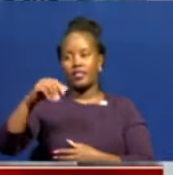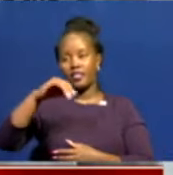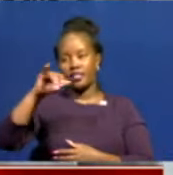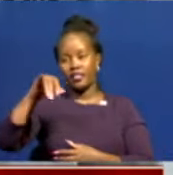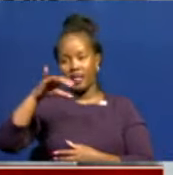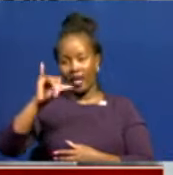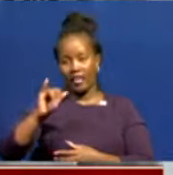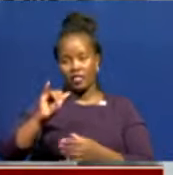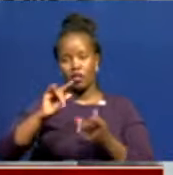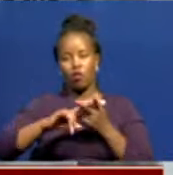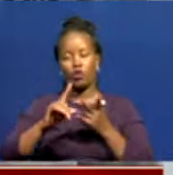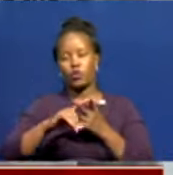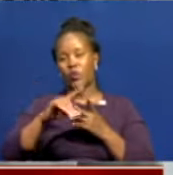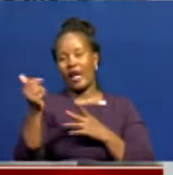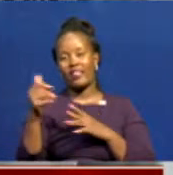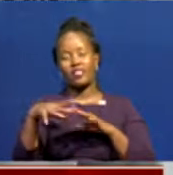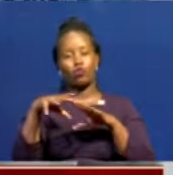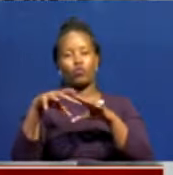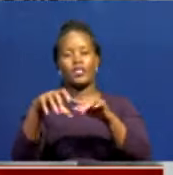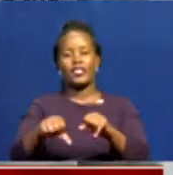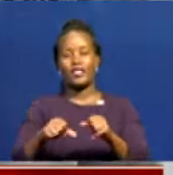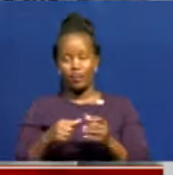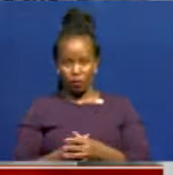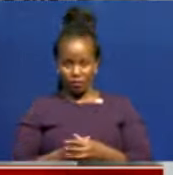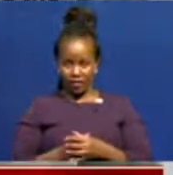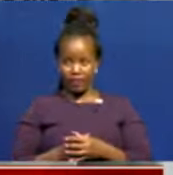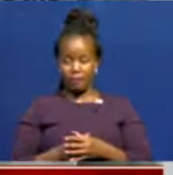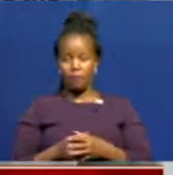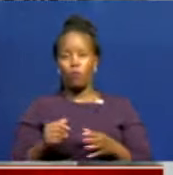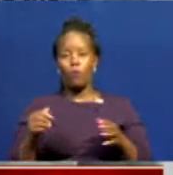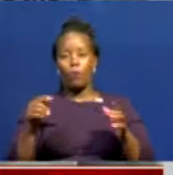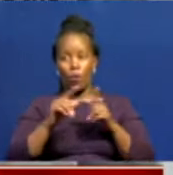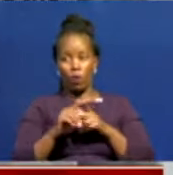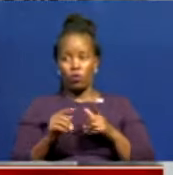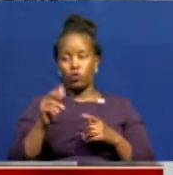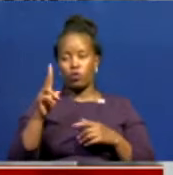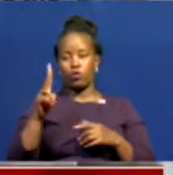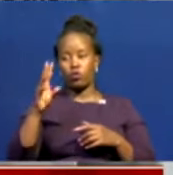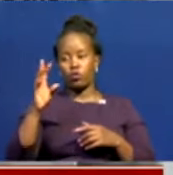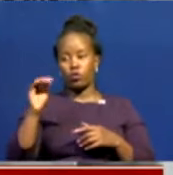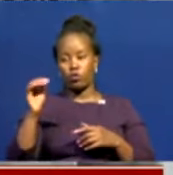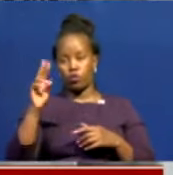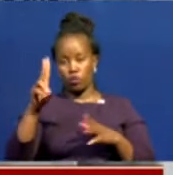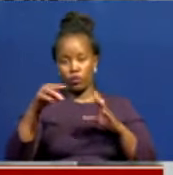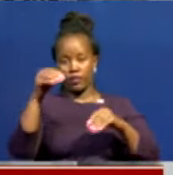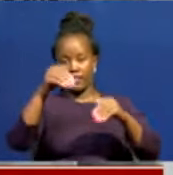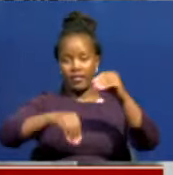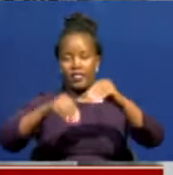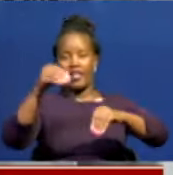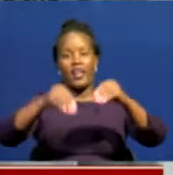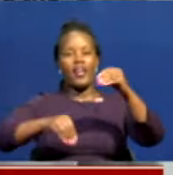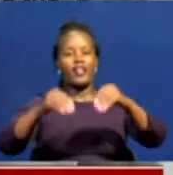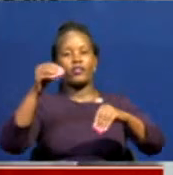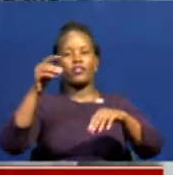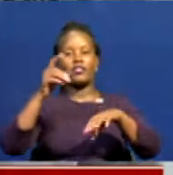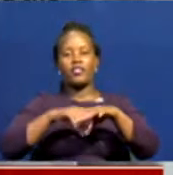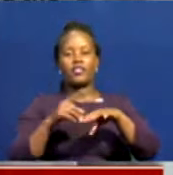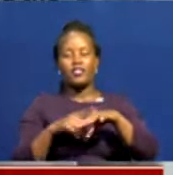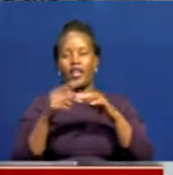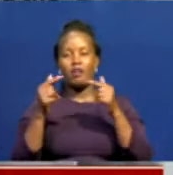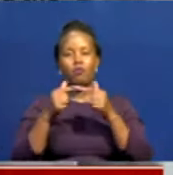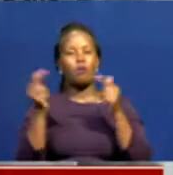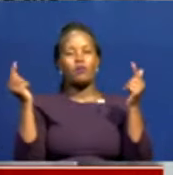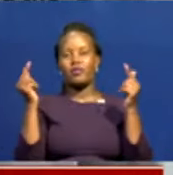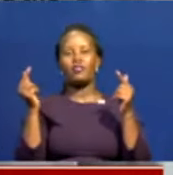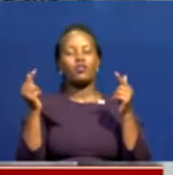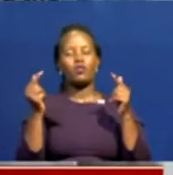to take over. Even in the 2002 general election, when the opposition dislodged KANU from